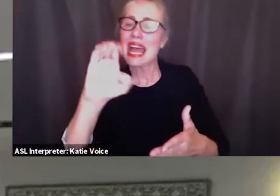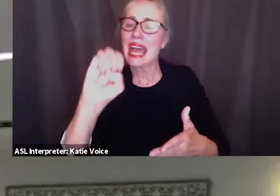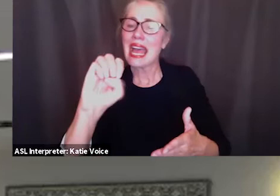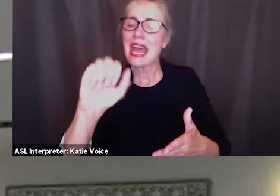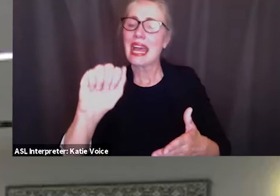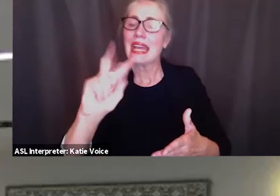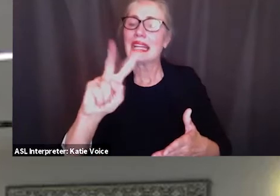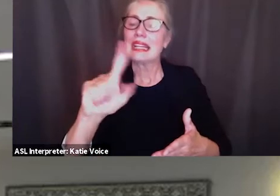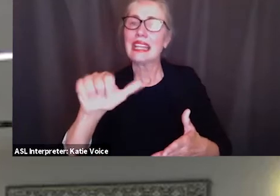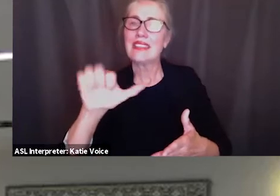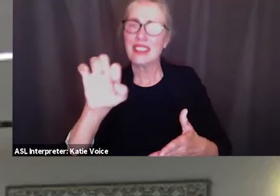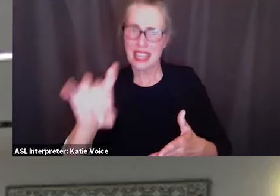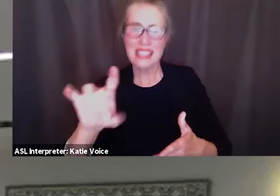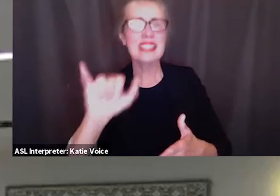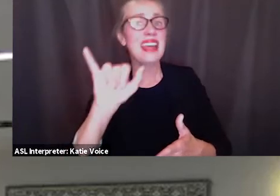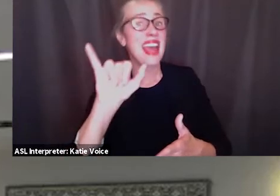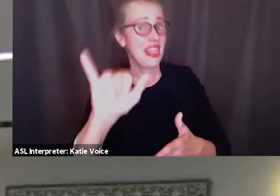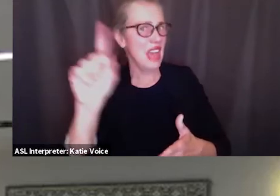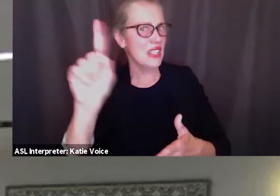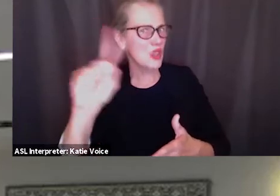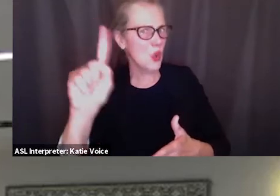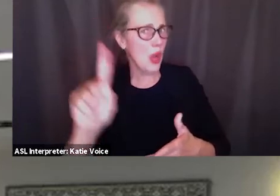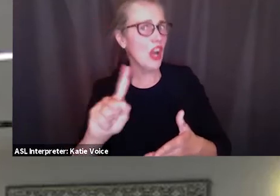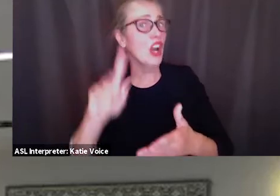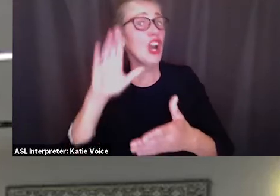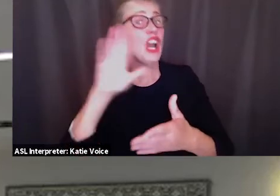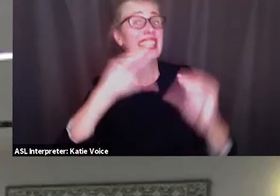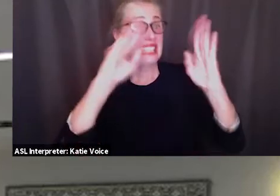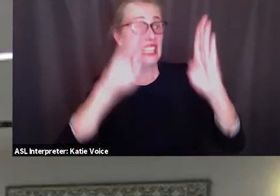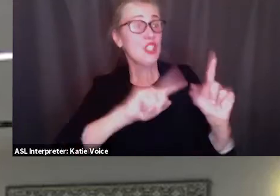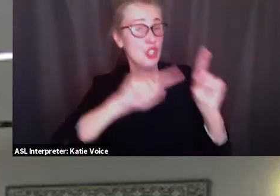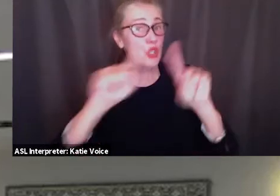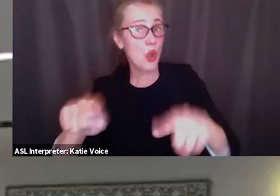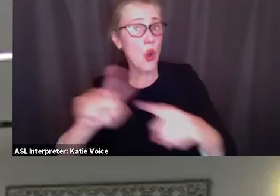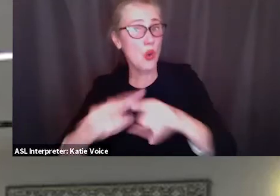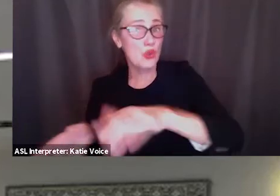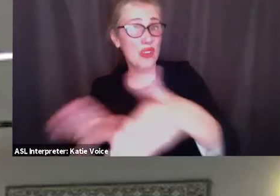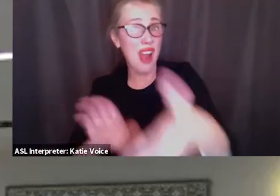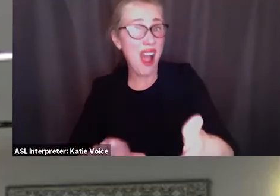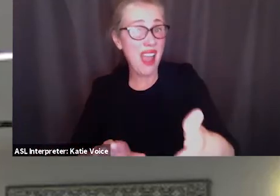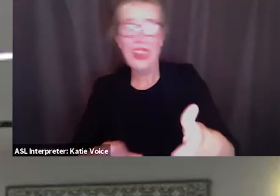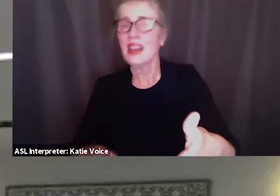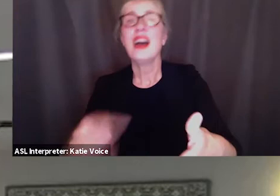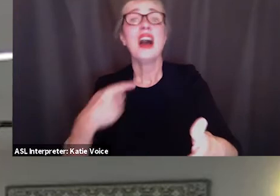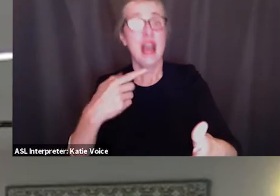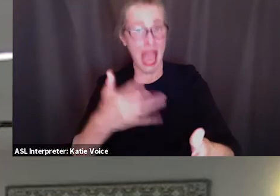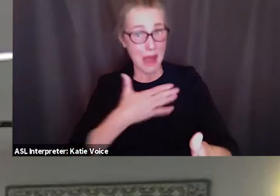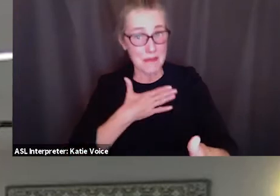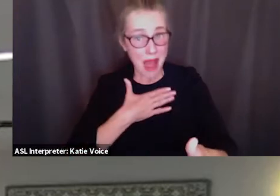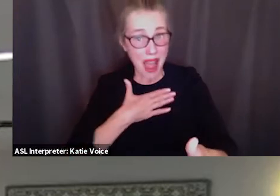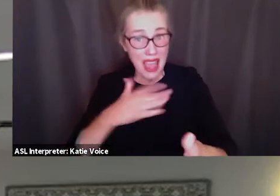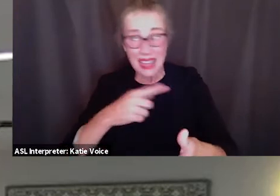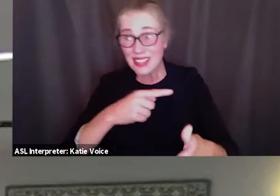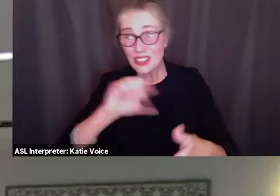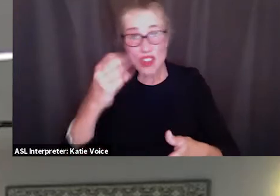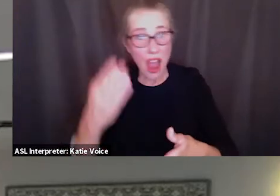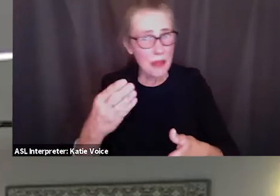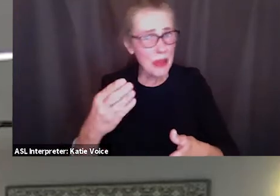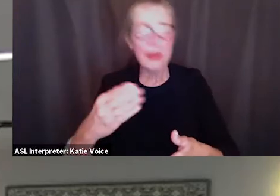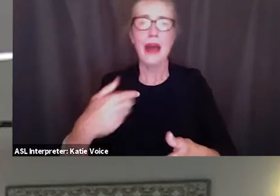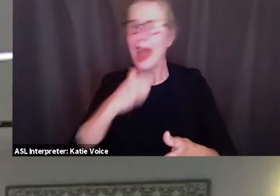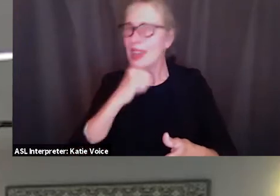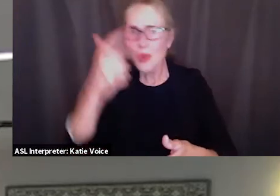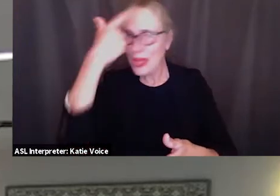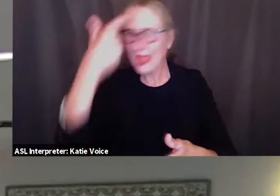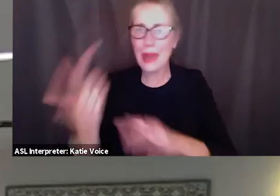going to be flowers in my end of the cemetery, because I'm not a teacher who's dead. I'm a teacher who's alive. And you guys, this is a game,